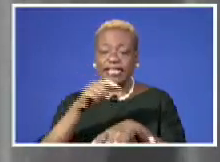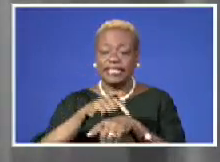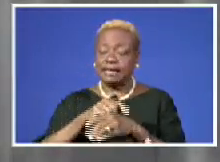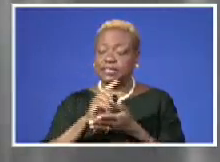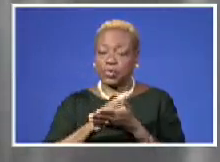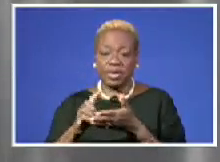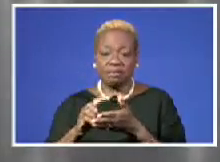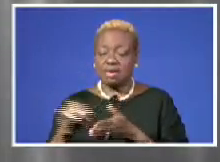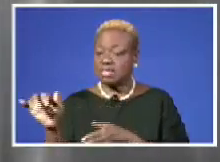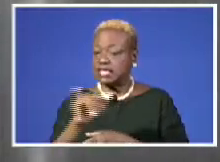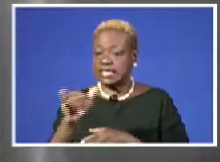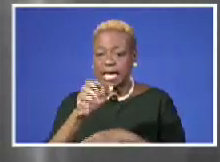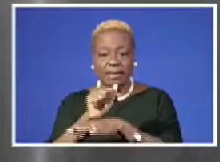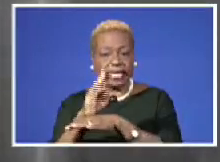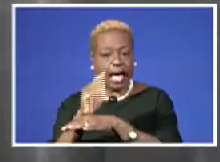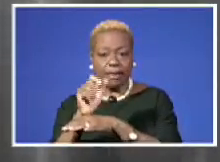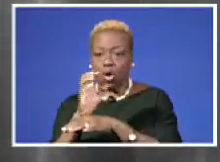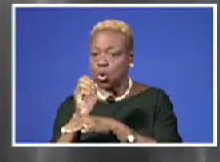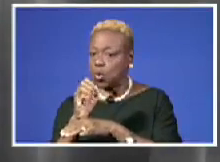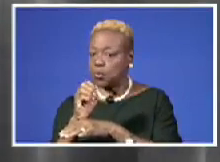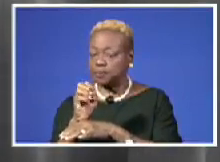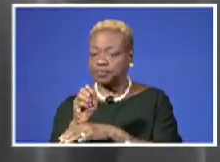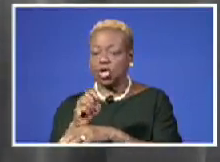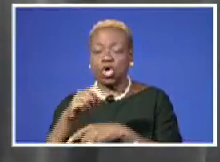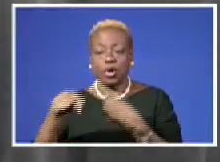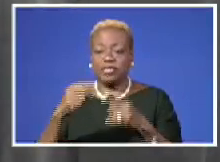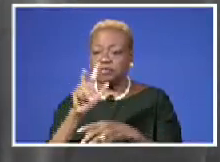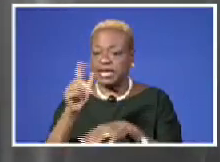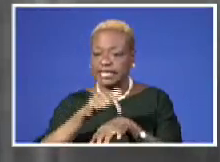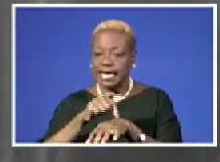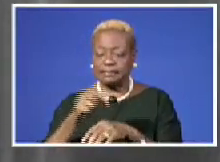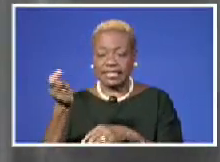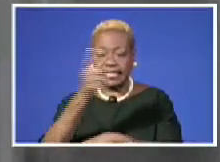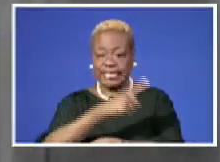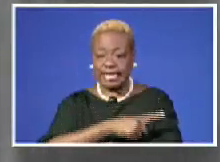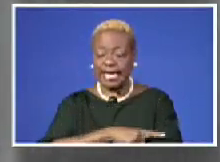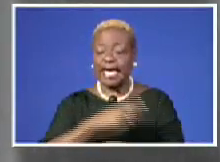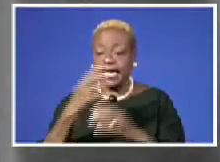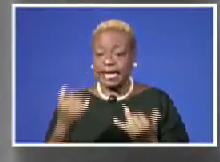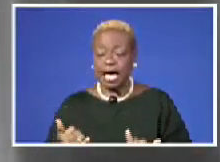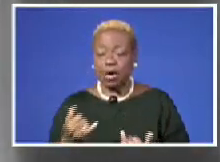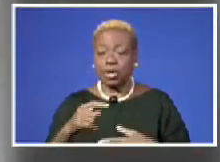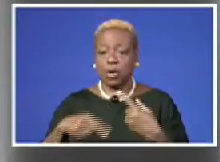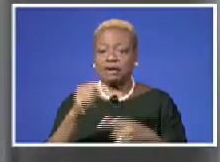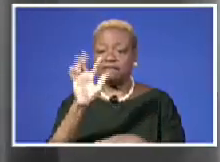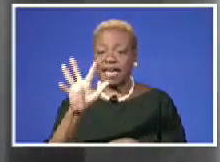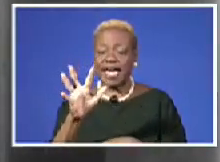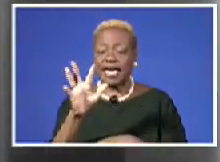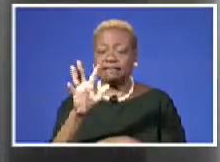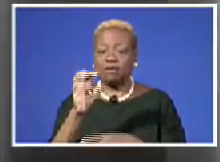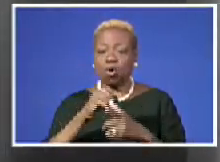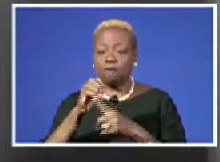Same with Marshable, where we went three times a day, we're now going